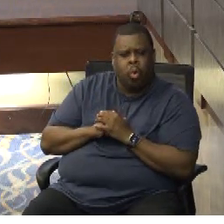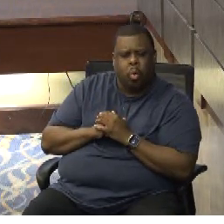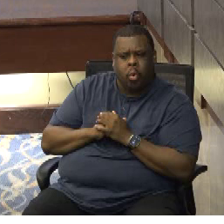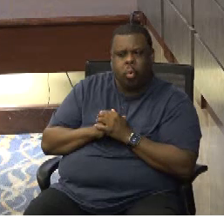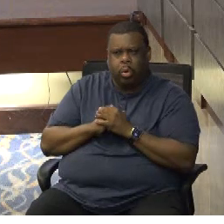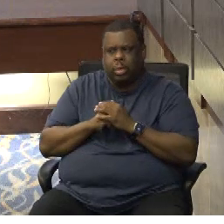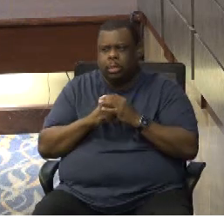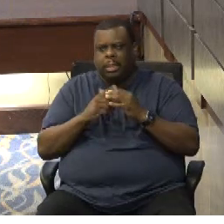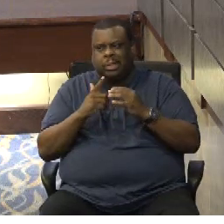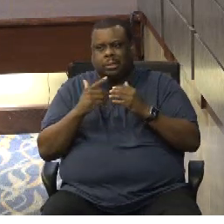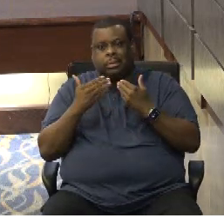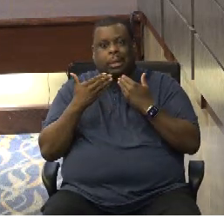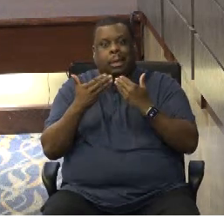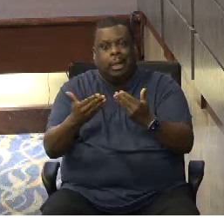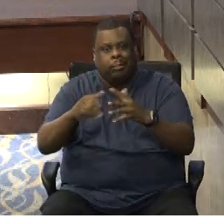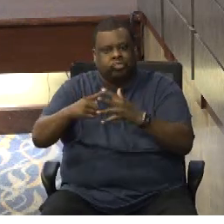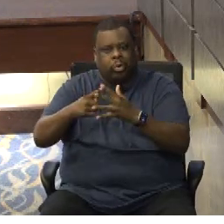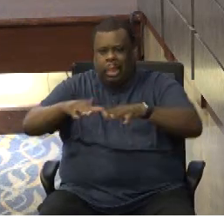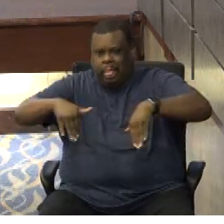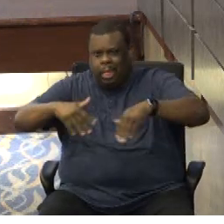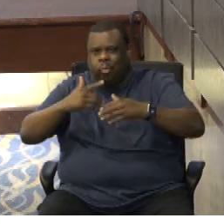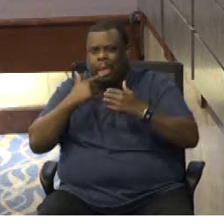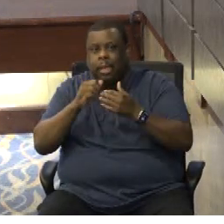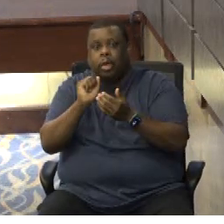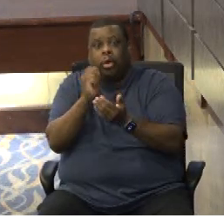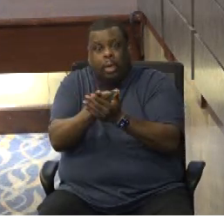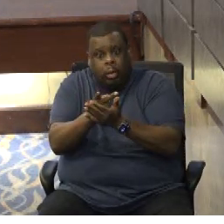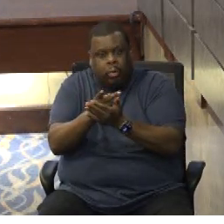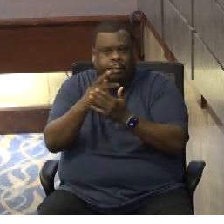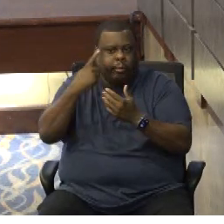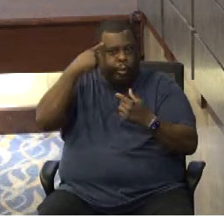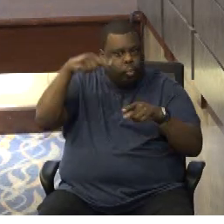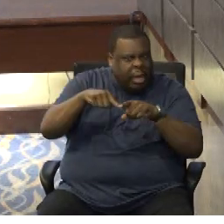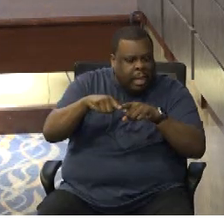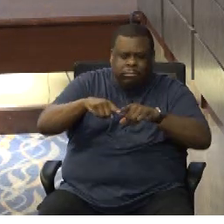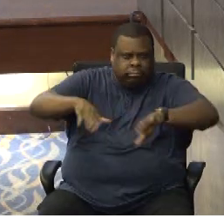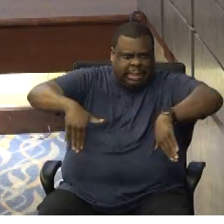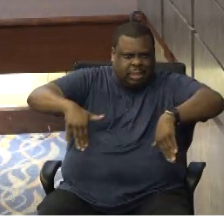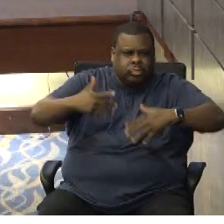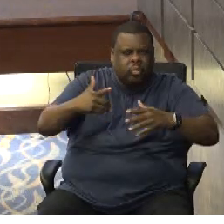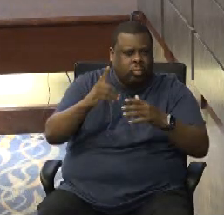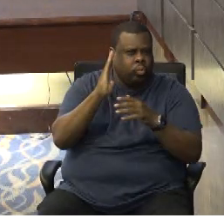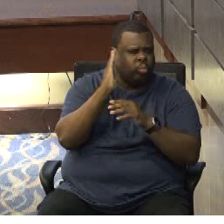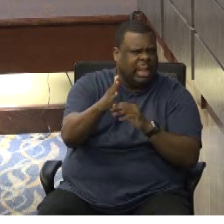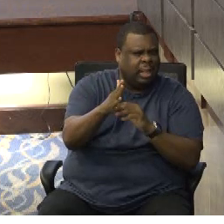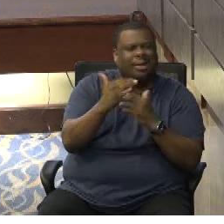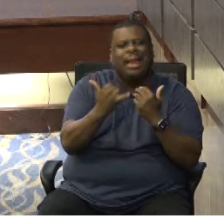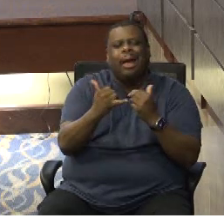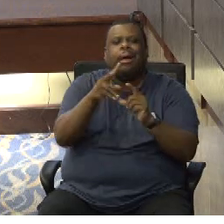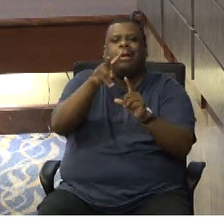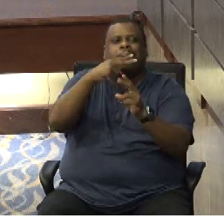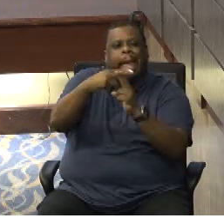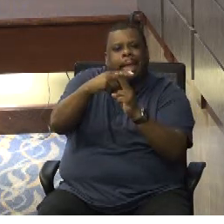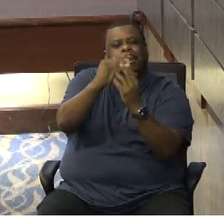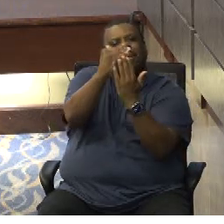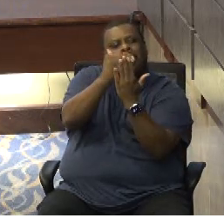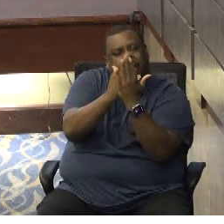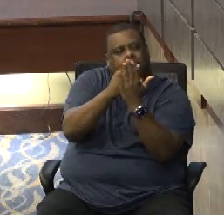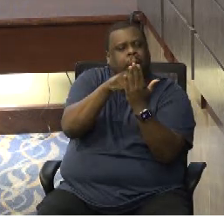have them in an agreement just yet, but that we are receiving applications in regards